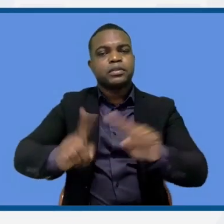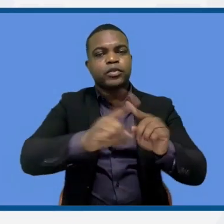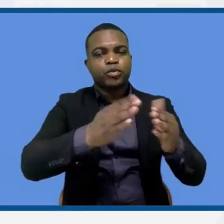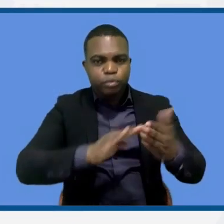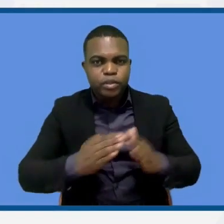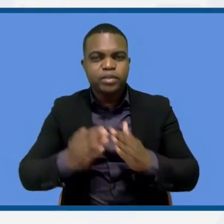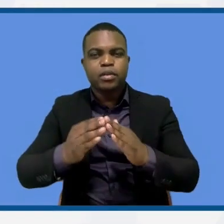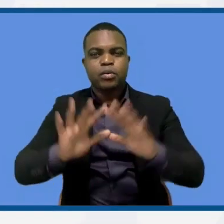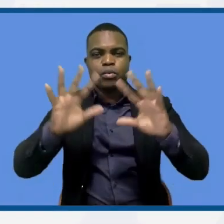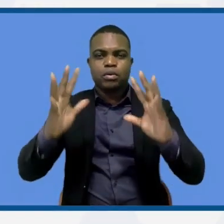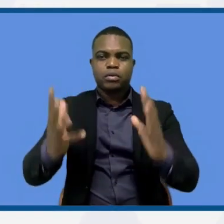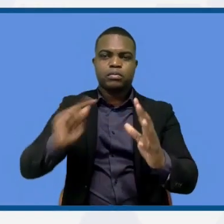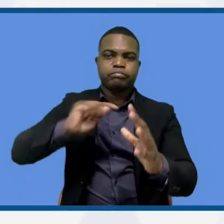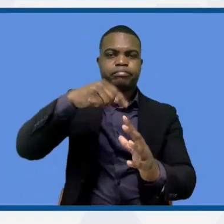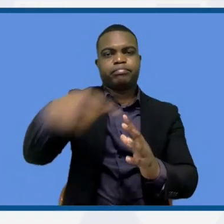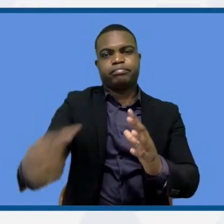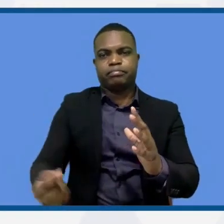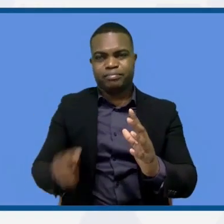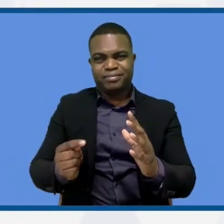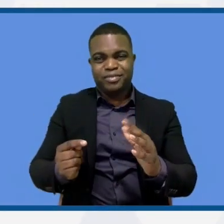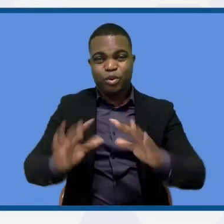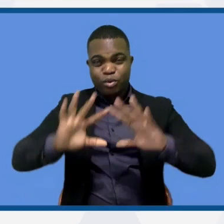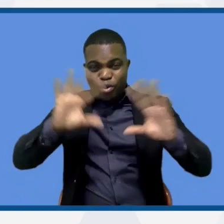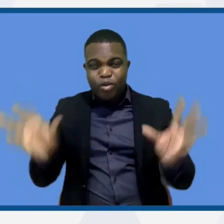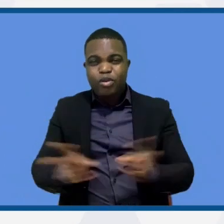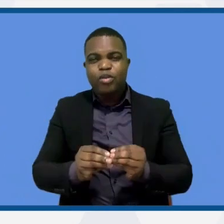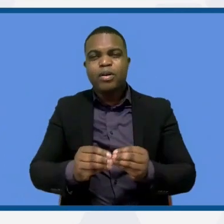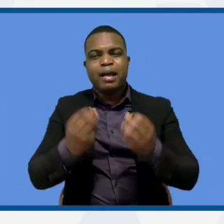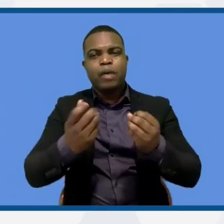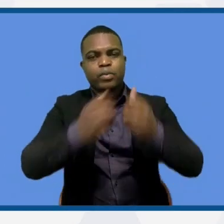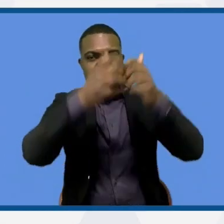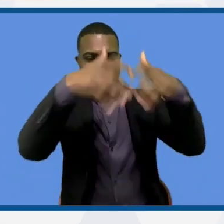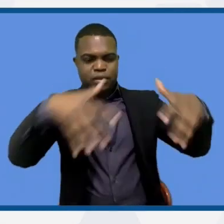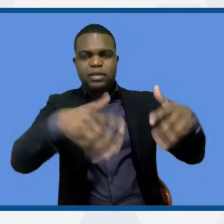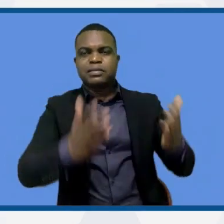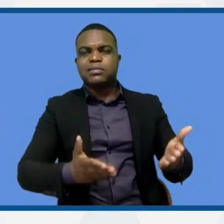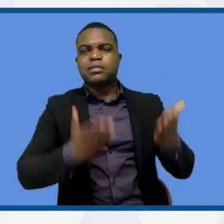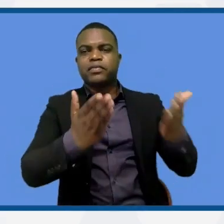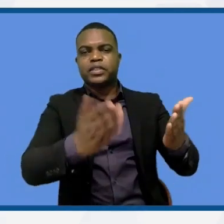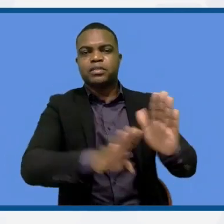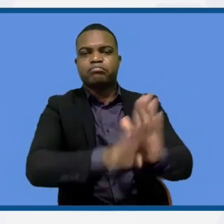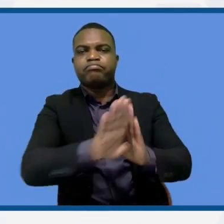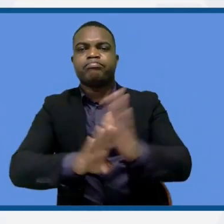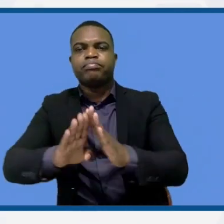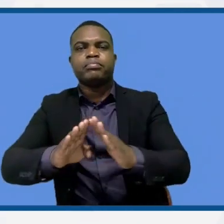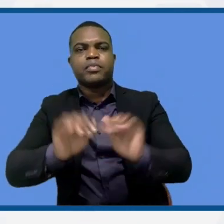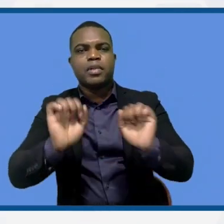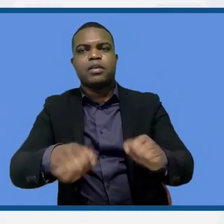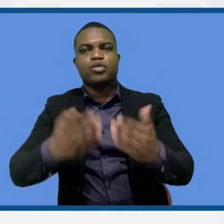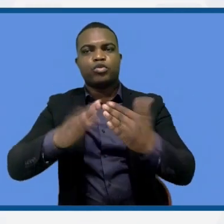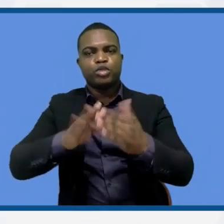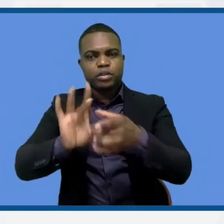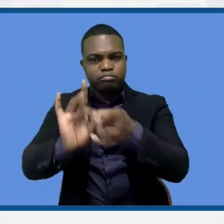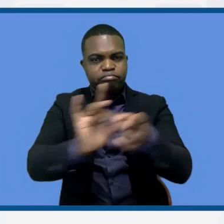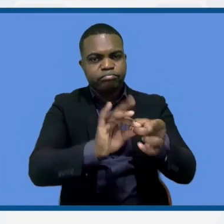now, or this reflected that vulnerable communities have the least services and they have a hard time satisfying their